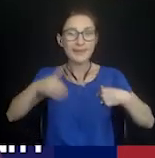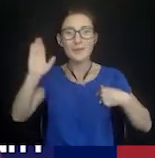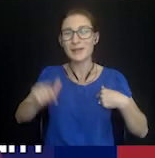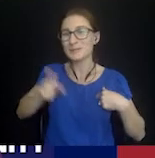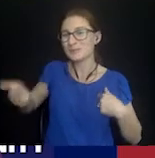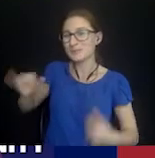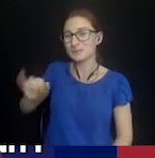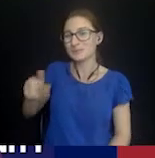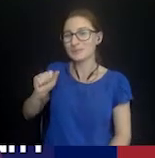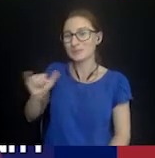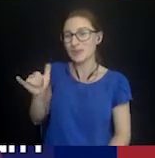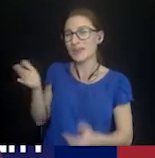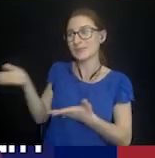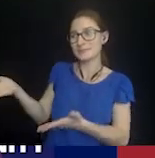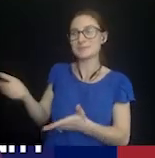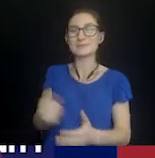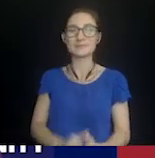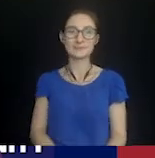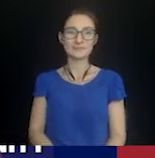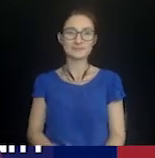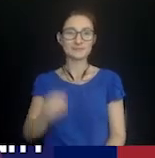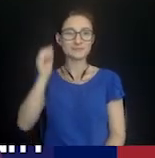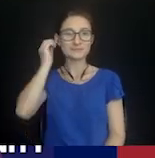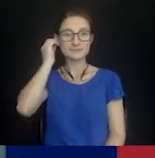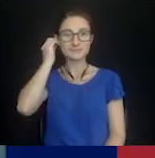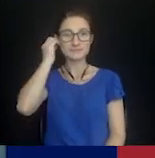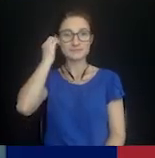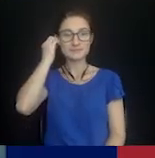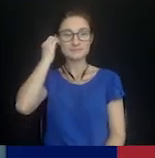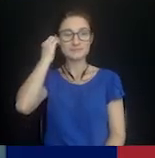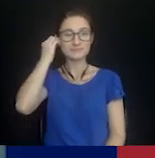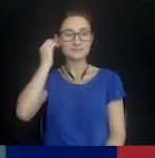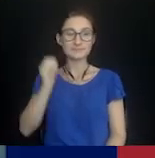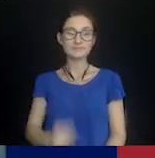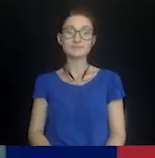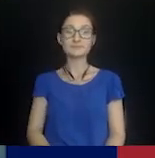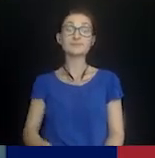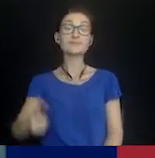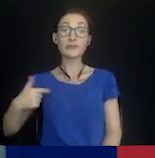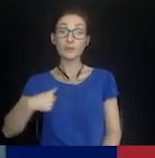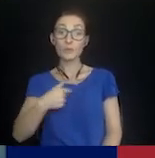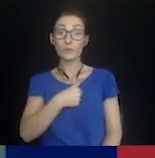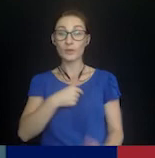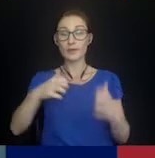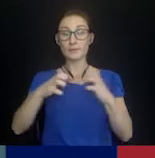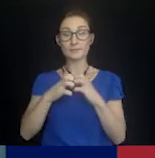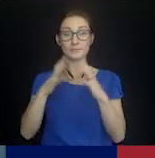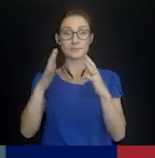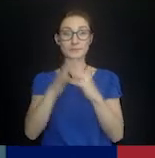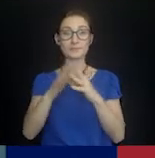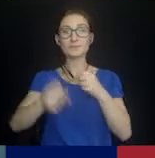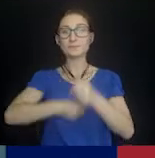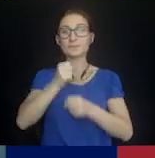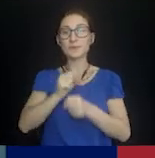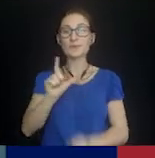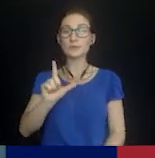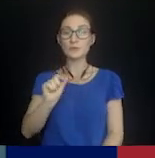what this all means to him. So take it away, Jay. We were founded in